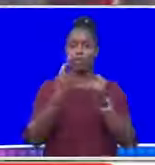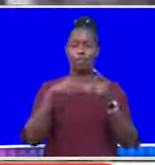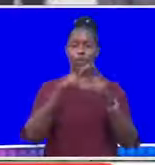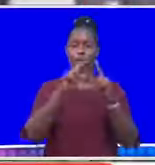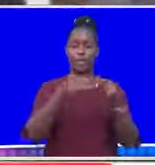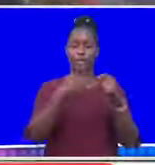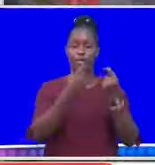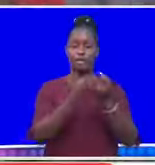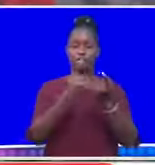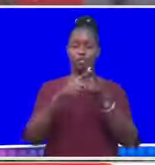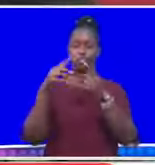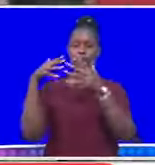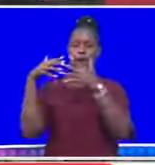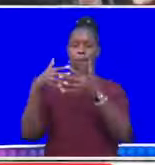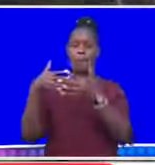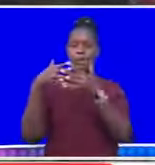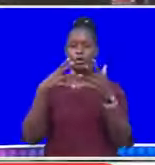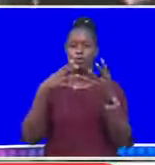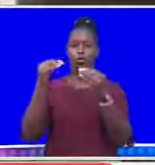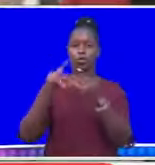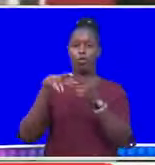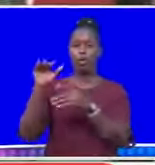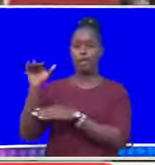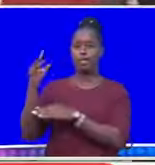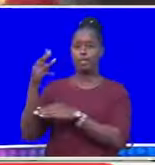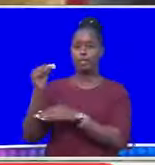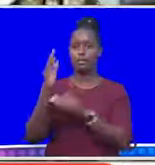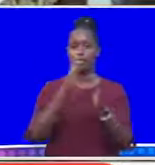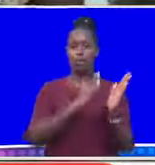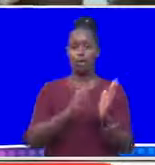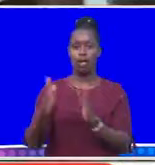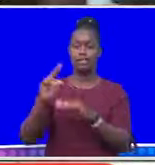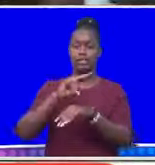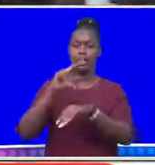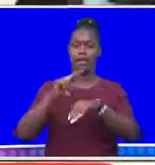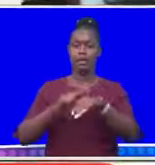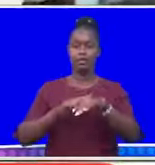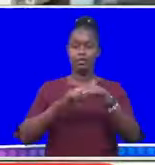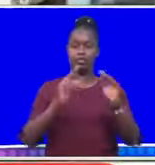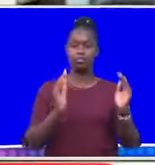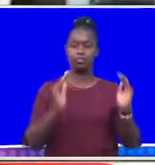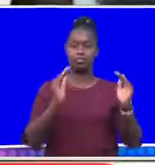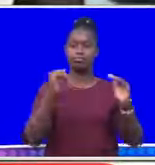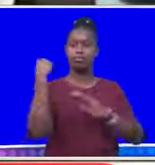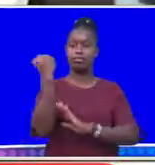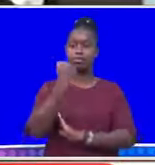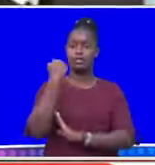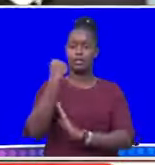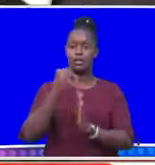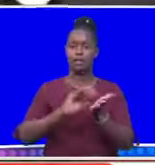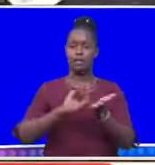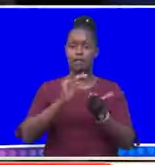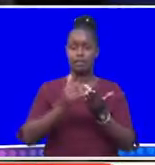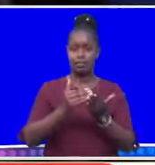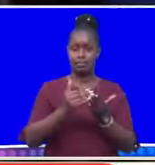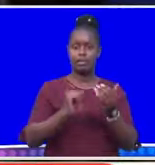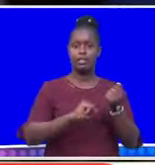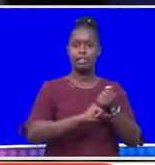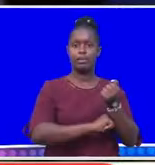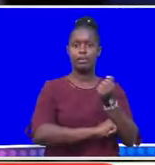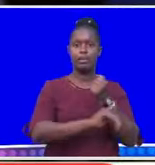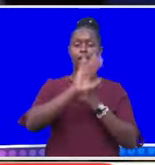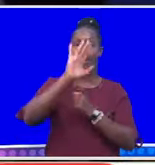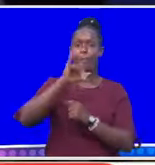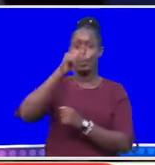the U.S. primarily to ask Hinn to organize a national crusade funded and backed by the government. The